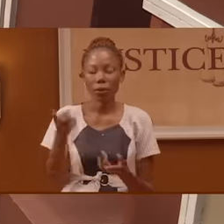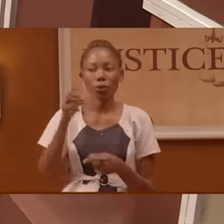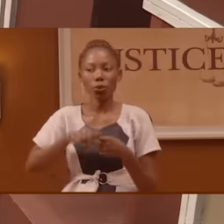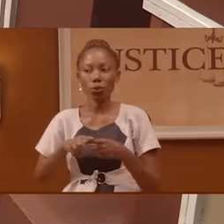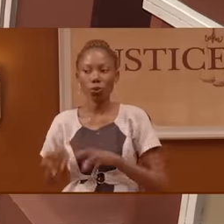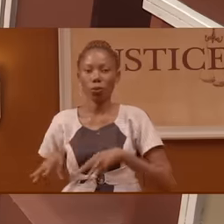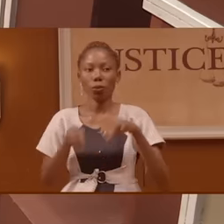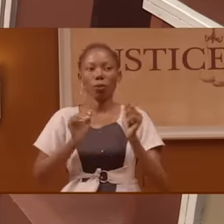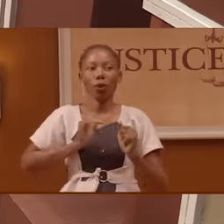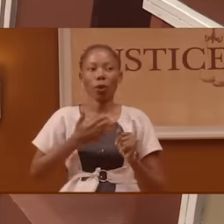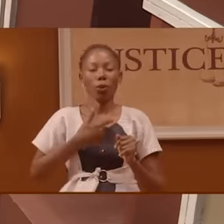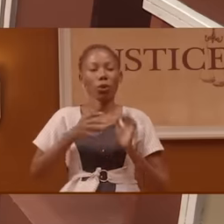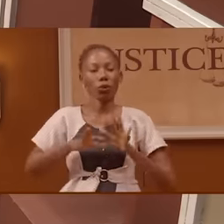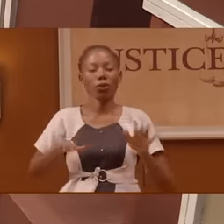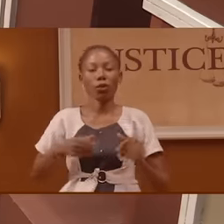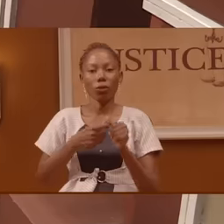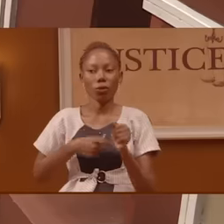me.